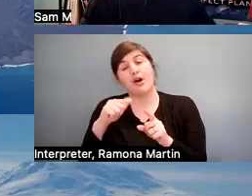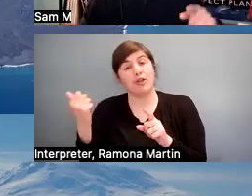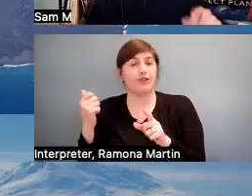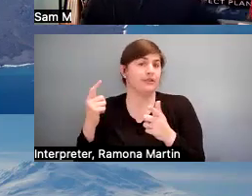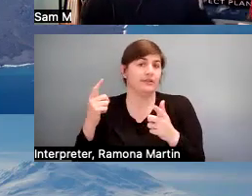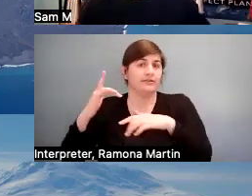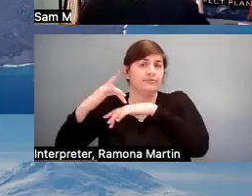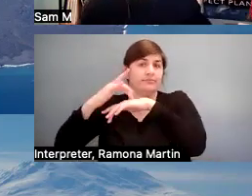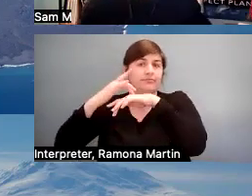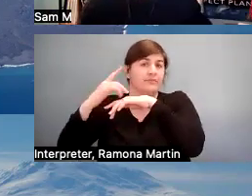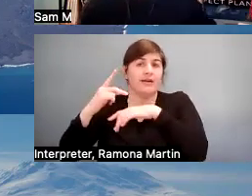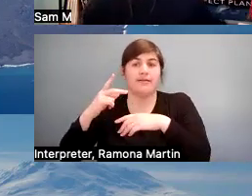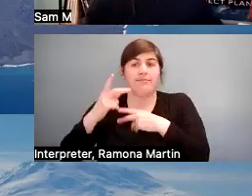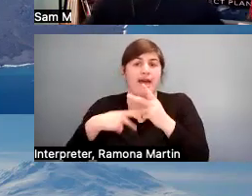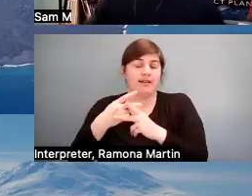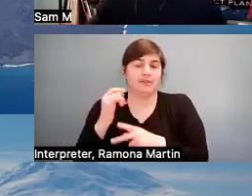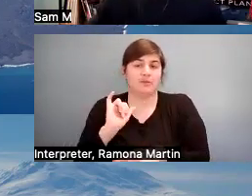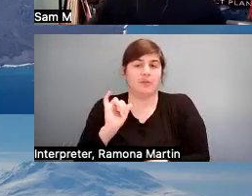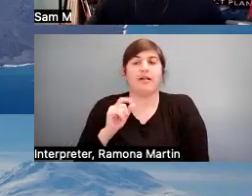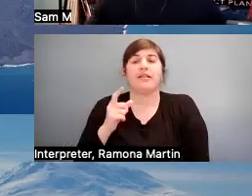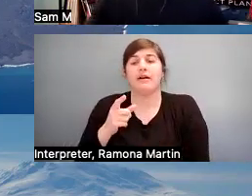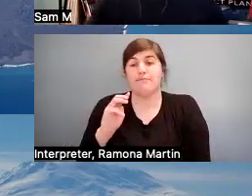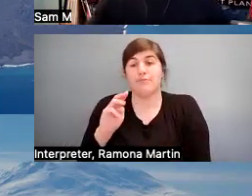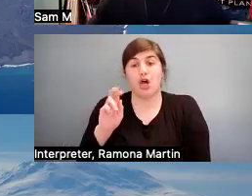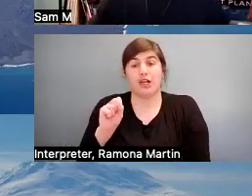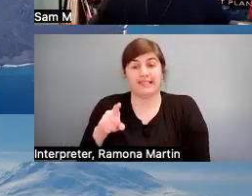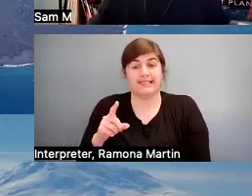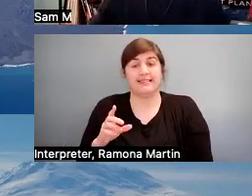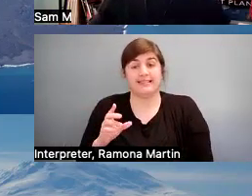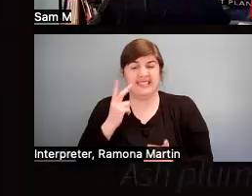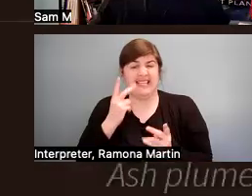as well. This example here being Mars.